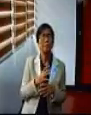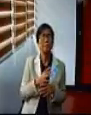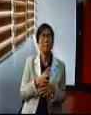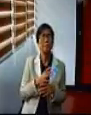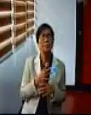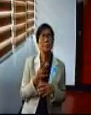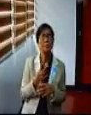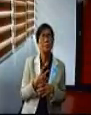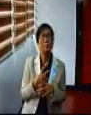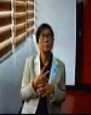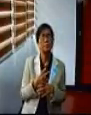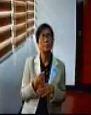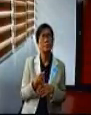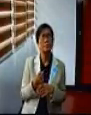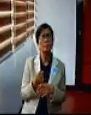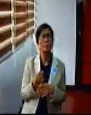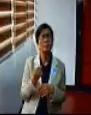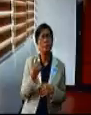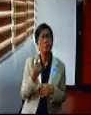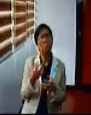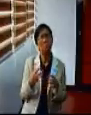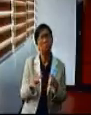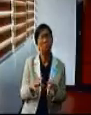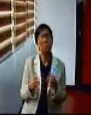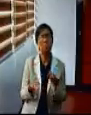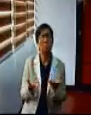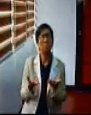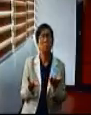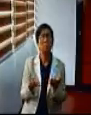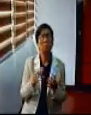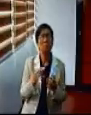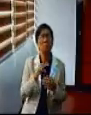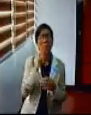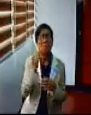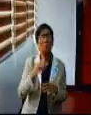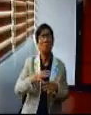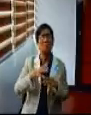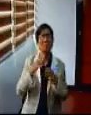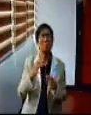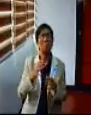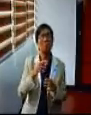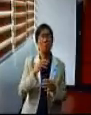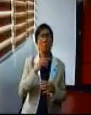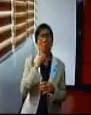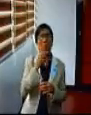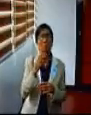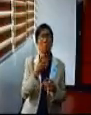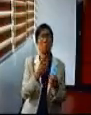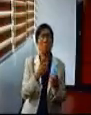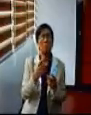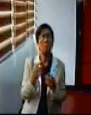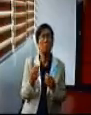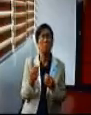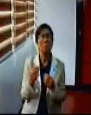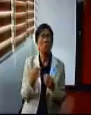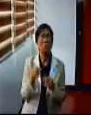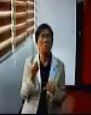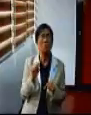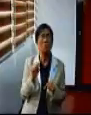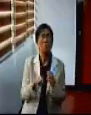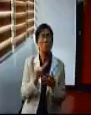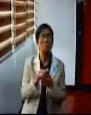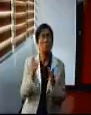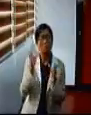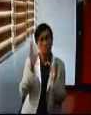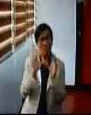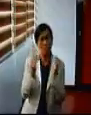But I think chances are that not committing and not undertaking due diligence suggests the company has no idea what it's